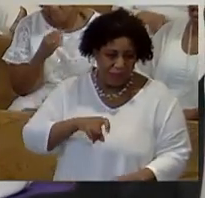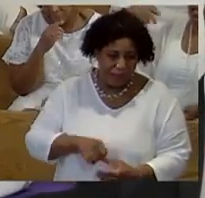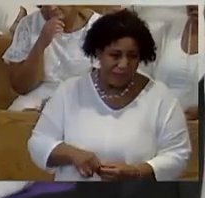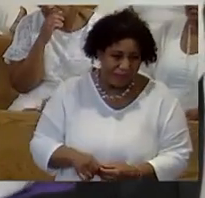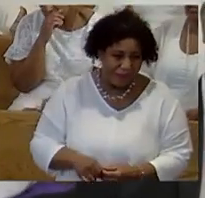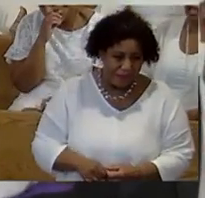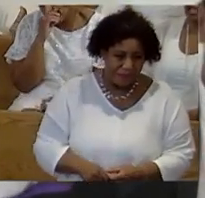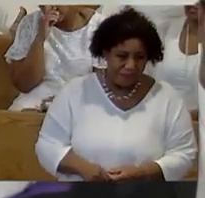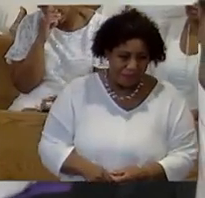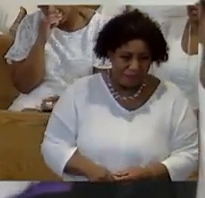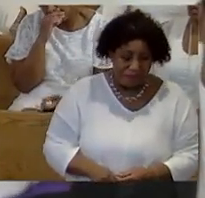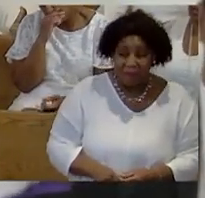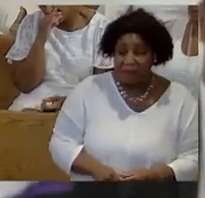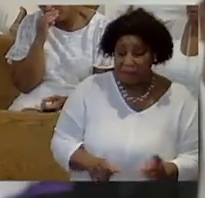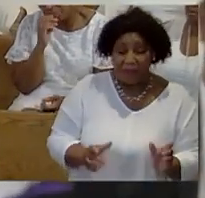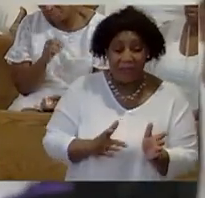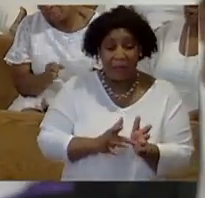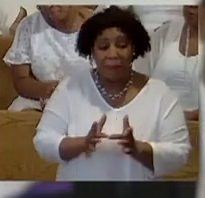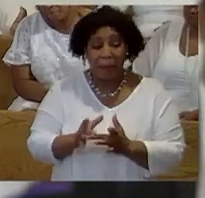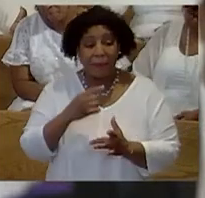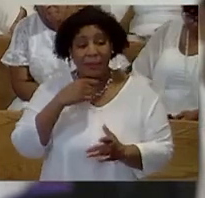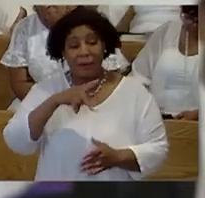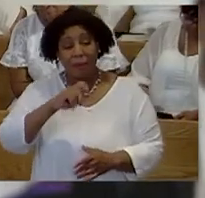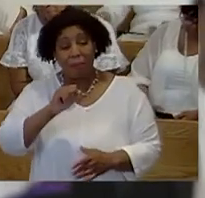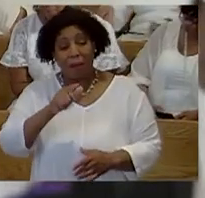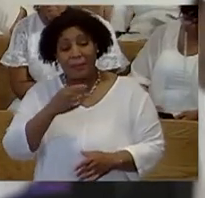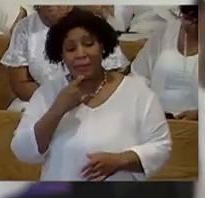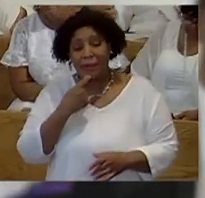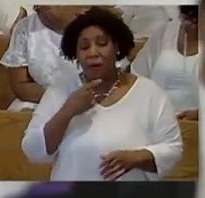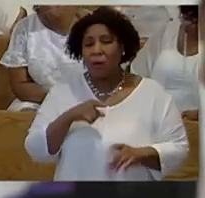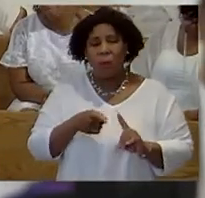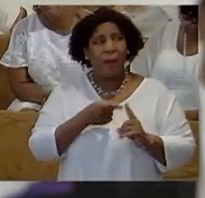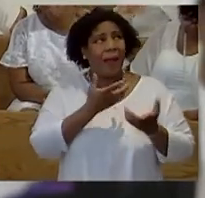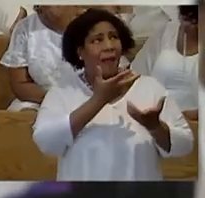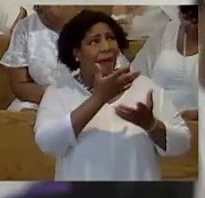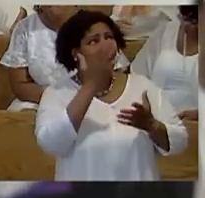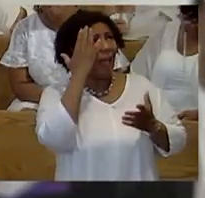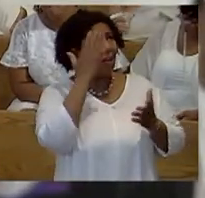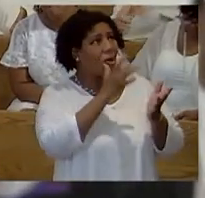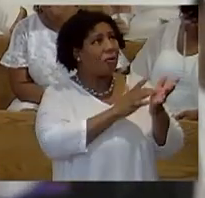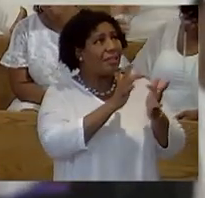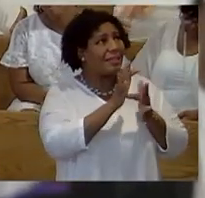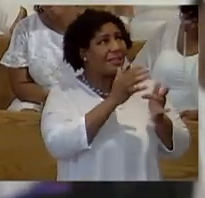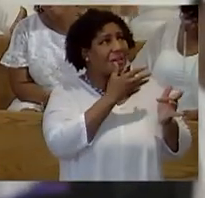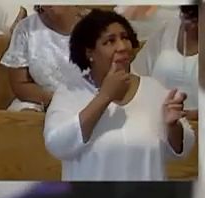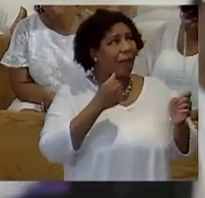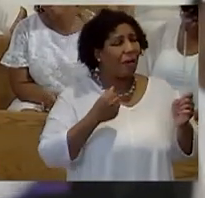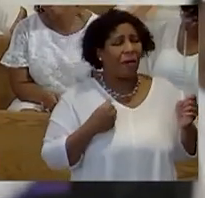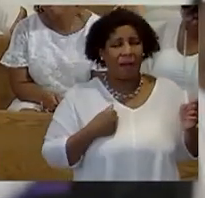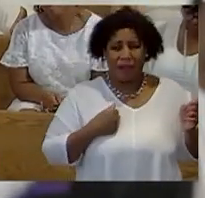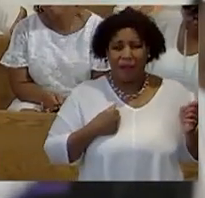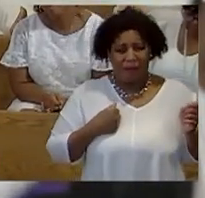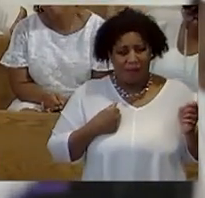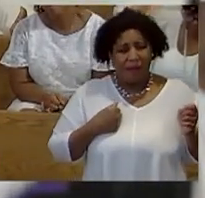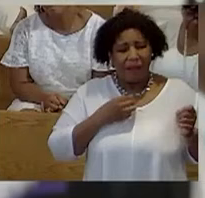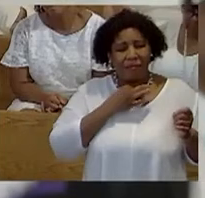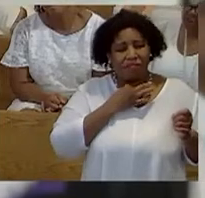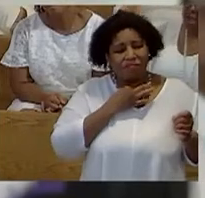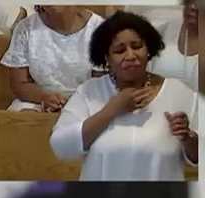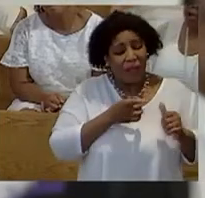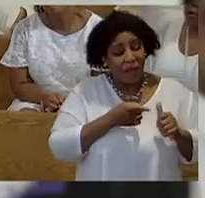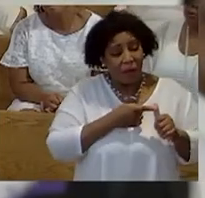of. Here it is. The Bible says, Paul said, when I get to know Jesus better, I want to know, first of